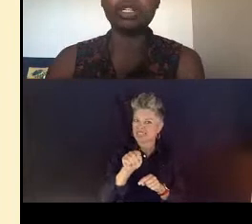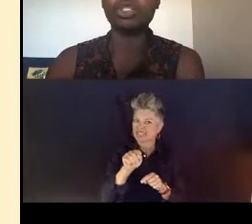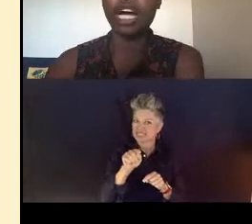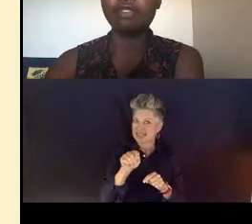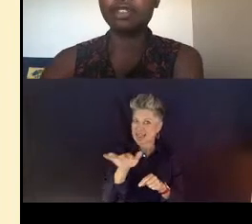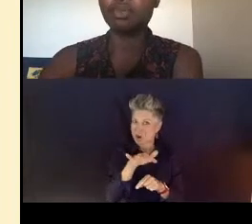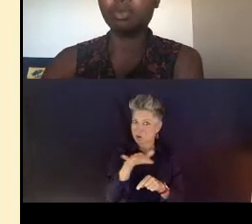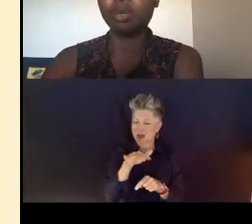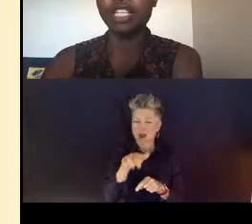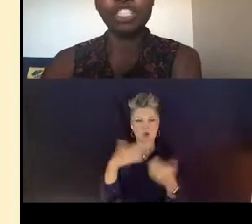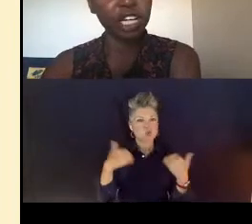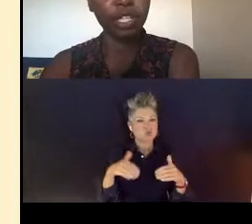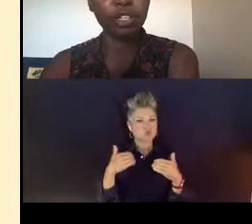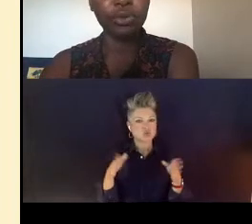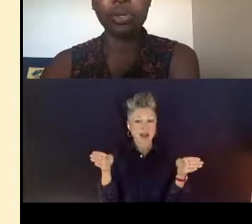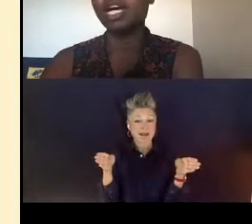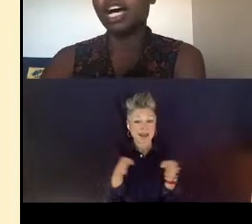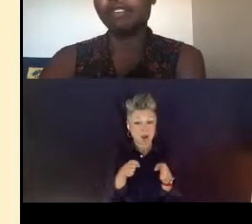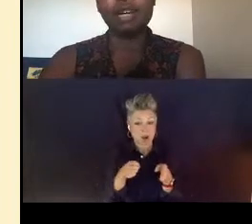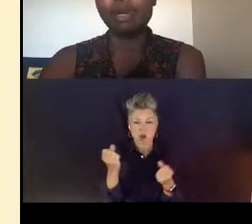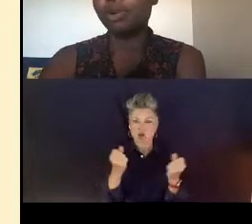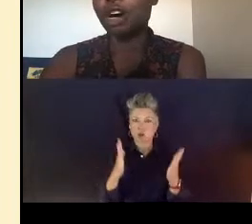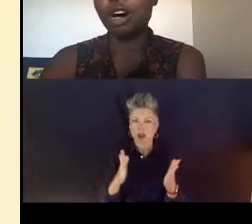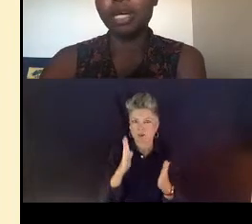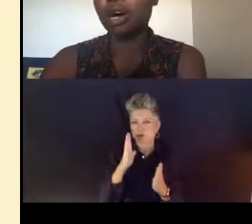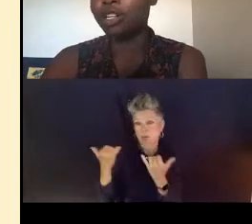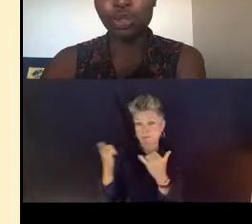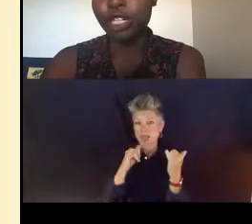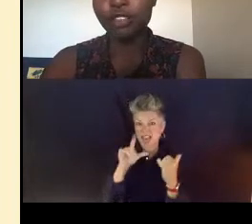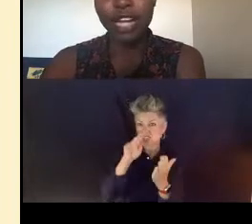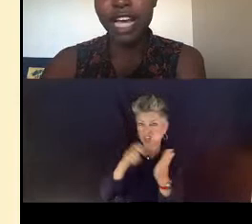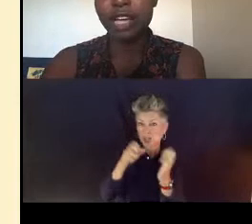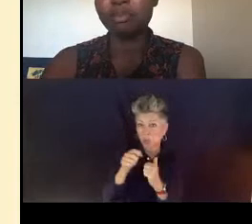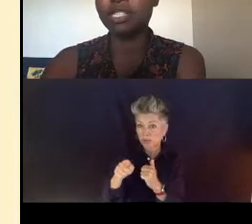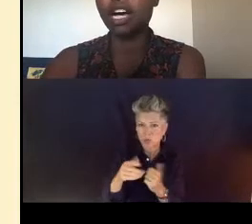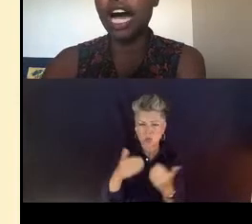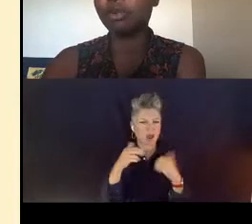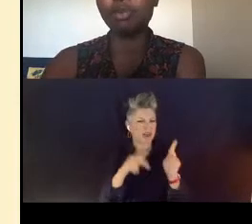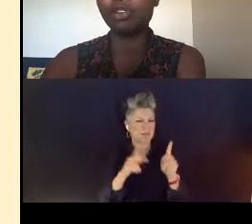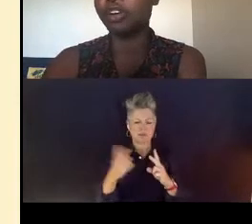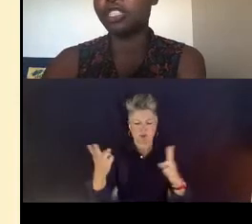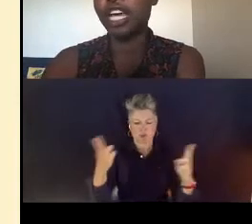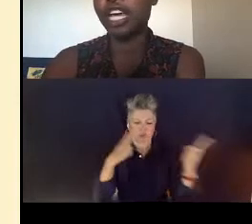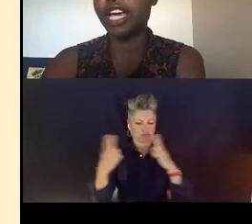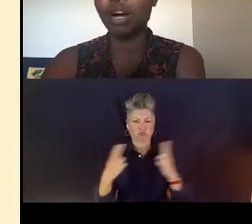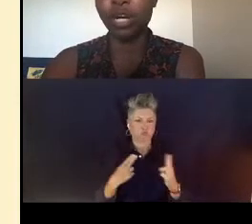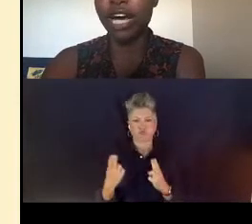narrow. Drivers will play chicken with you. I've had people call me all sorts of names. I remember